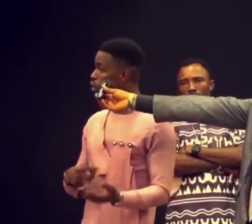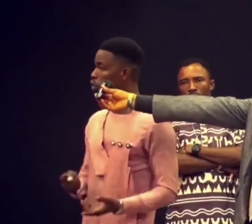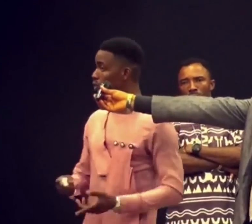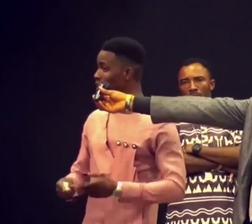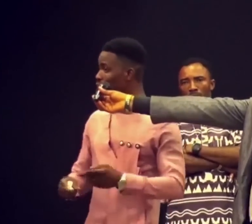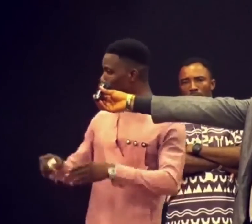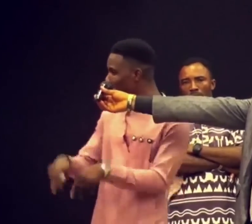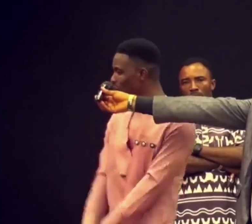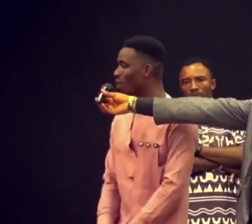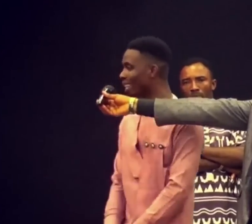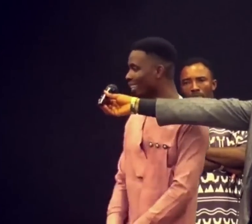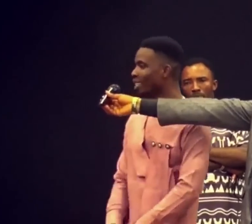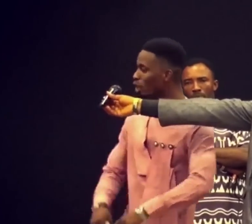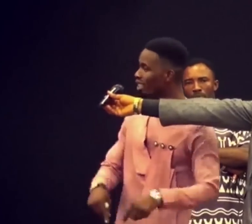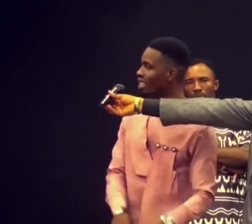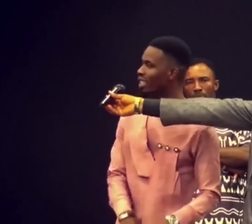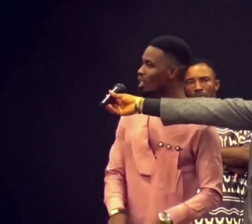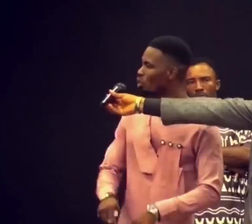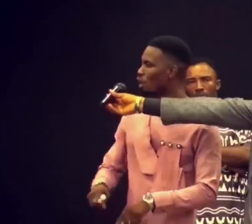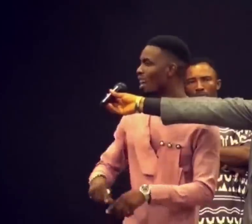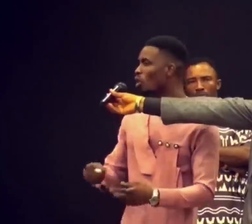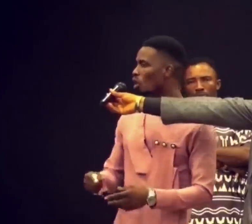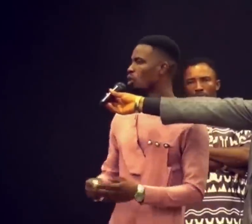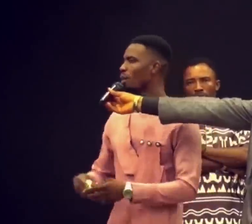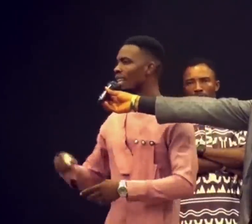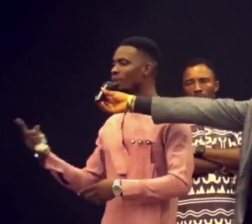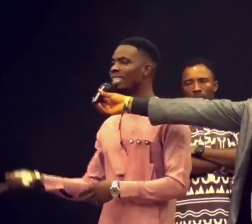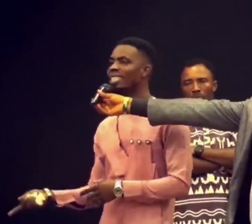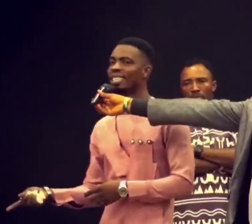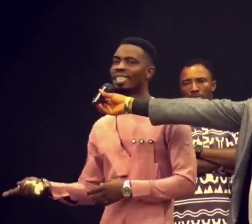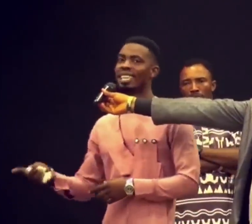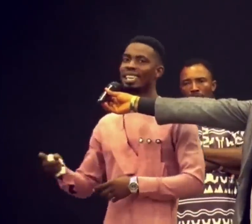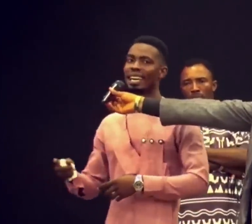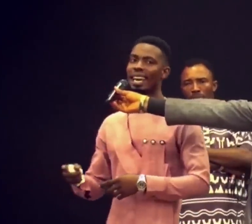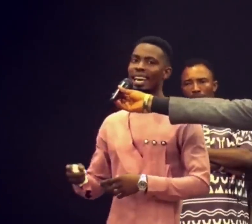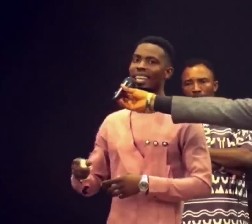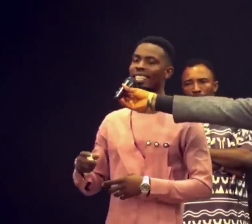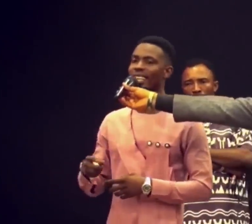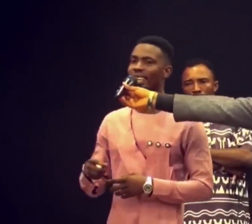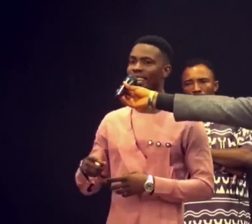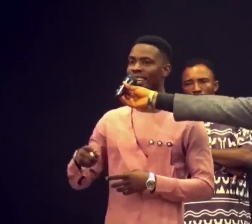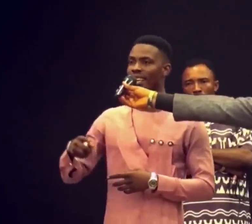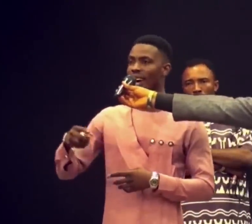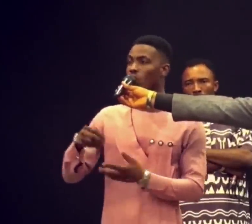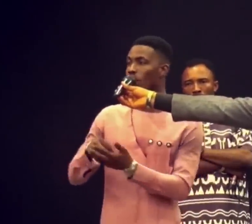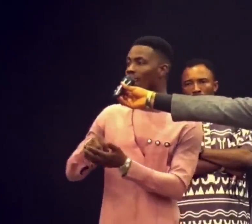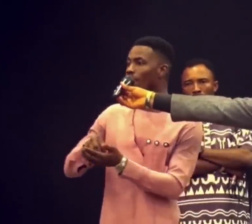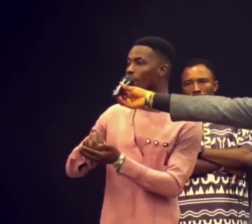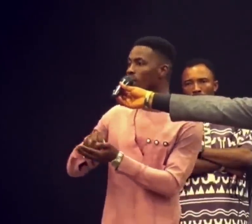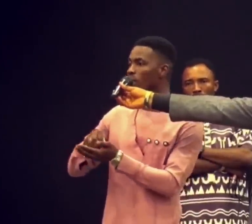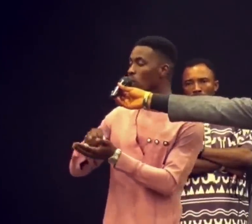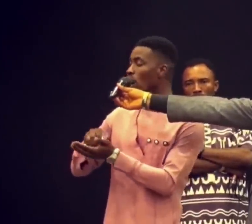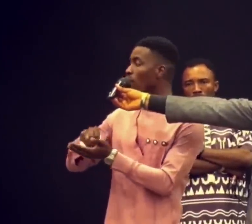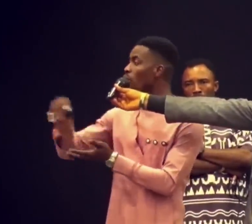kan lo introduce me si koju week ti mo be na ni so awa nlo so daddy wa ni ki ka se awon to ma fun